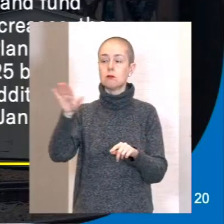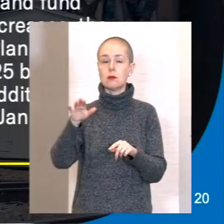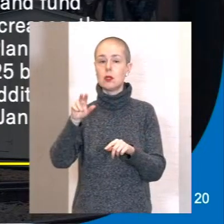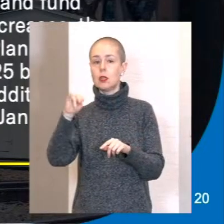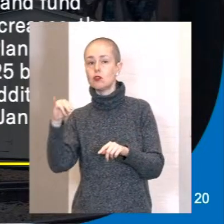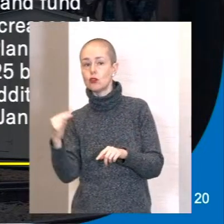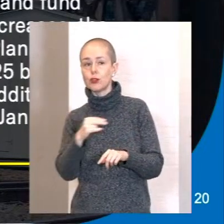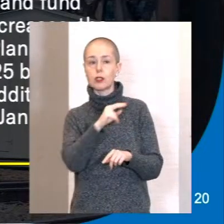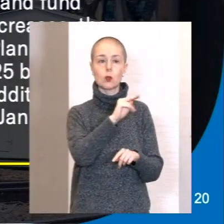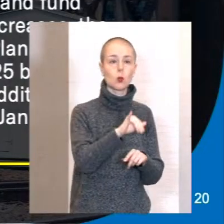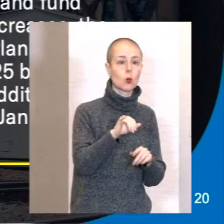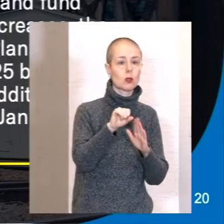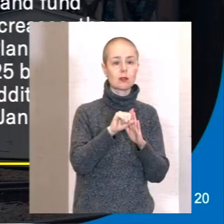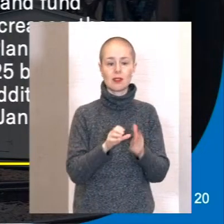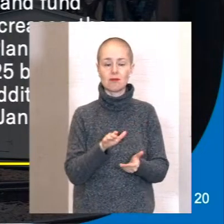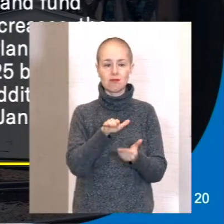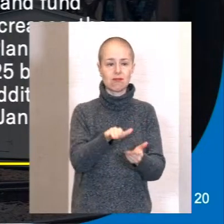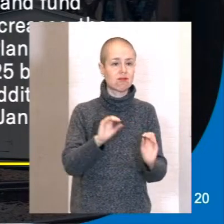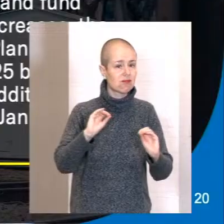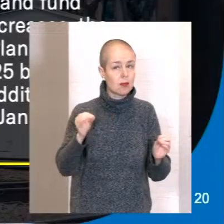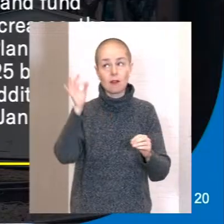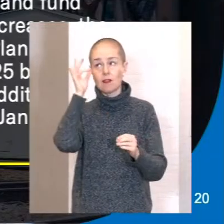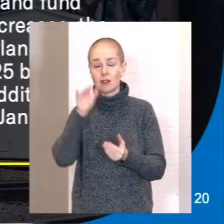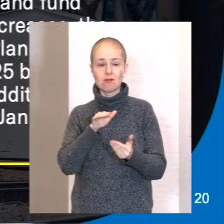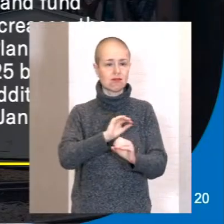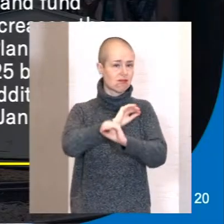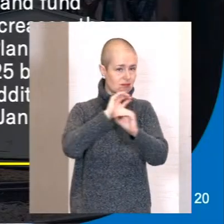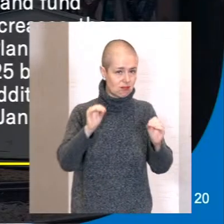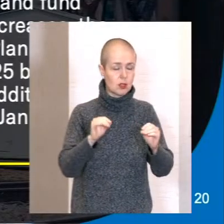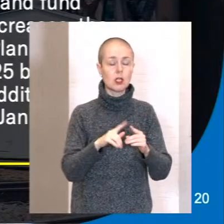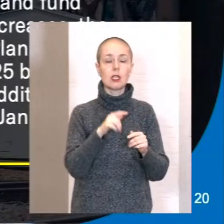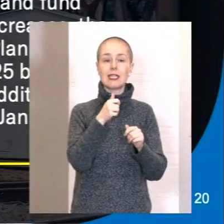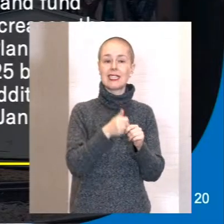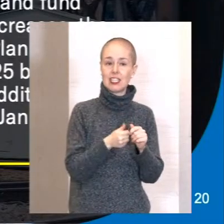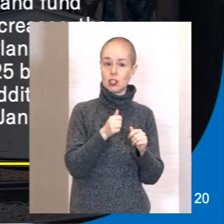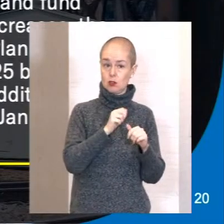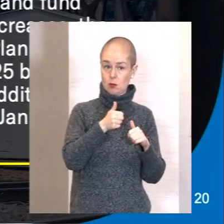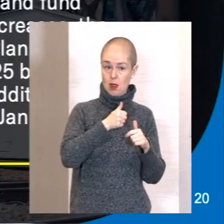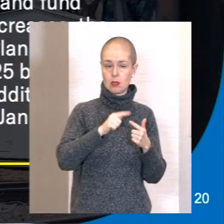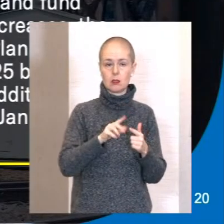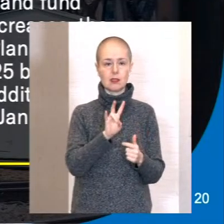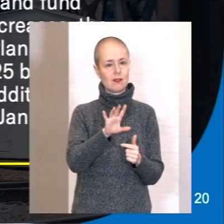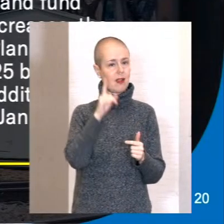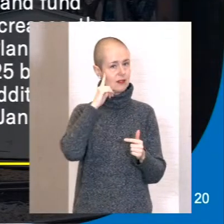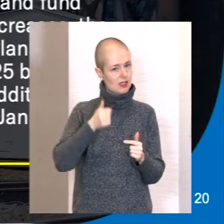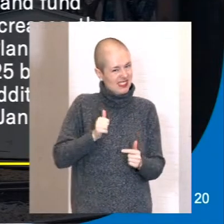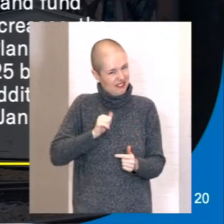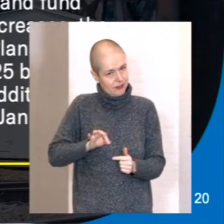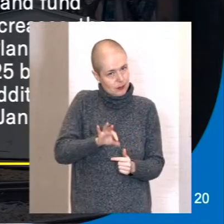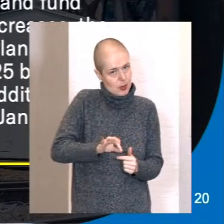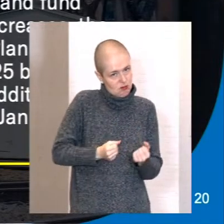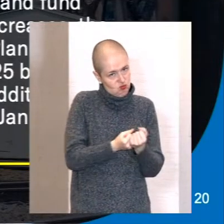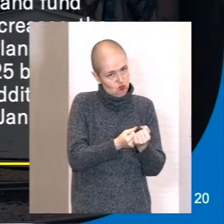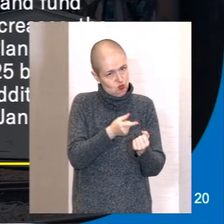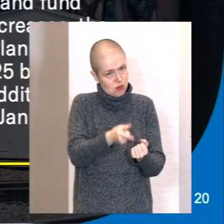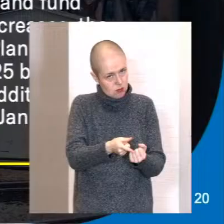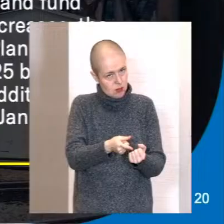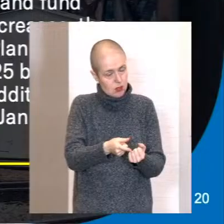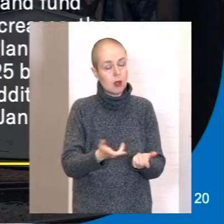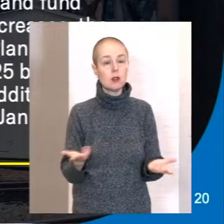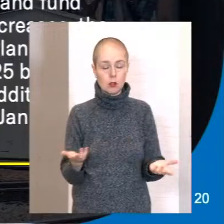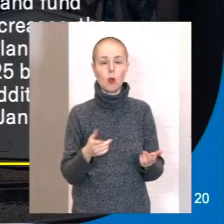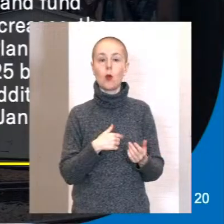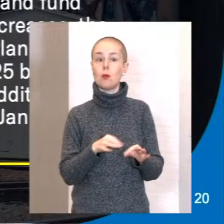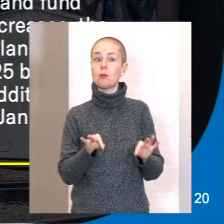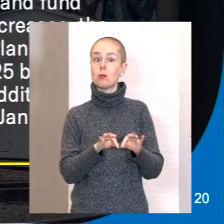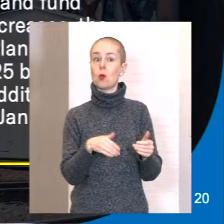federal funding and subsidizes 75% of each PATH ride. The proposed increase in fares would provide critical funding